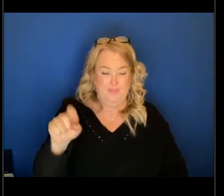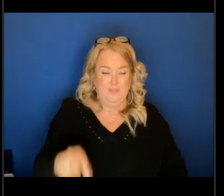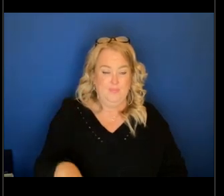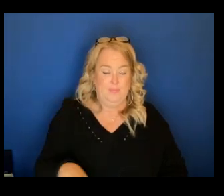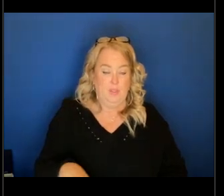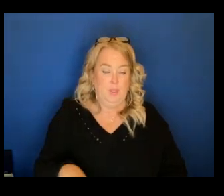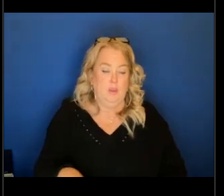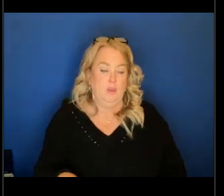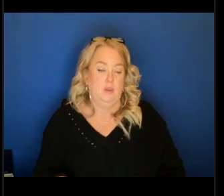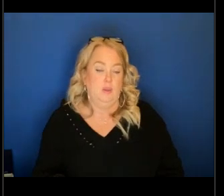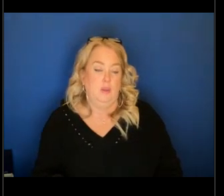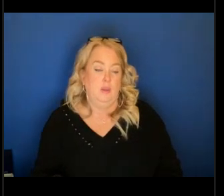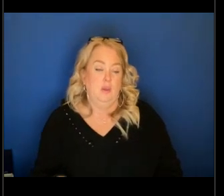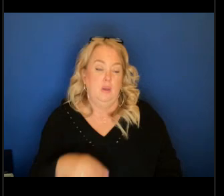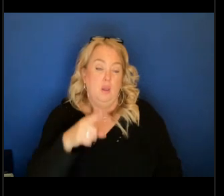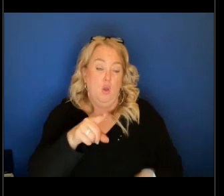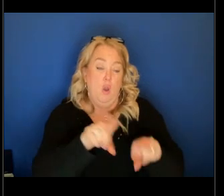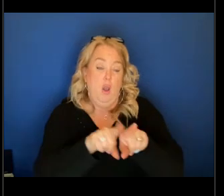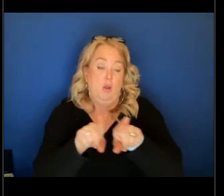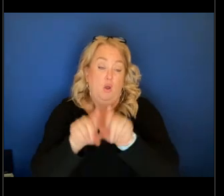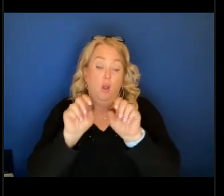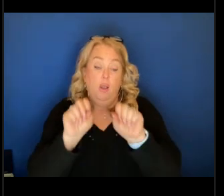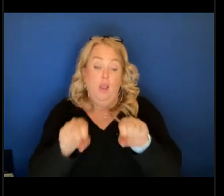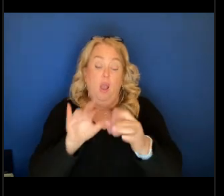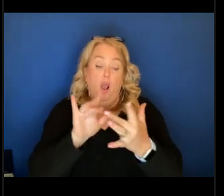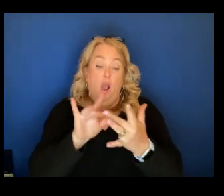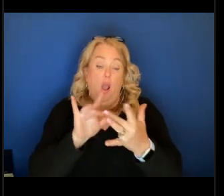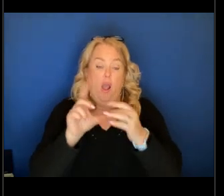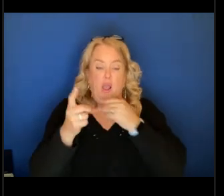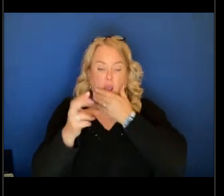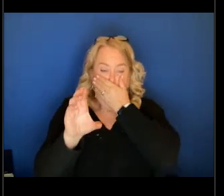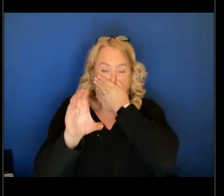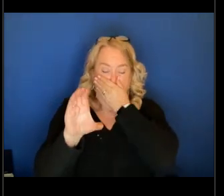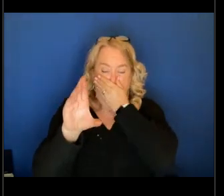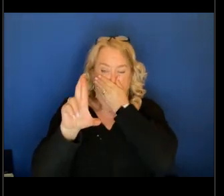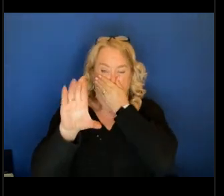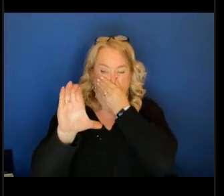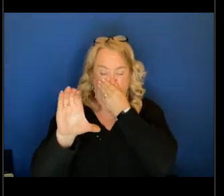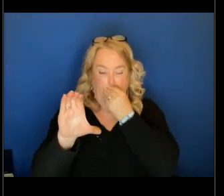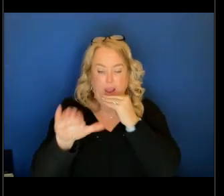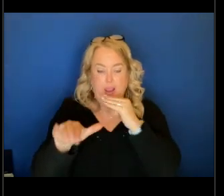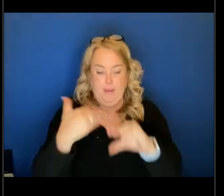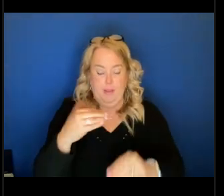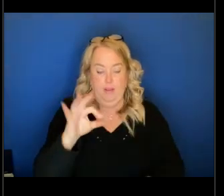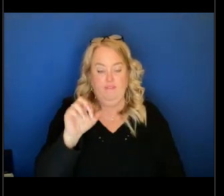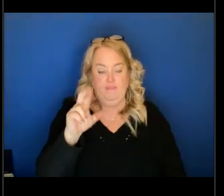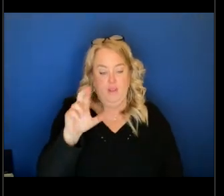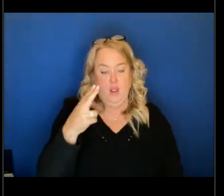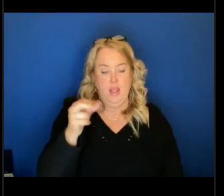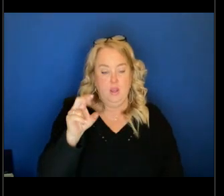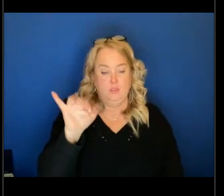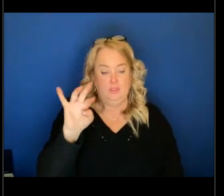888-341-7781. You can also reach the DCRC by email at